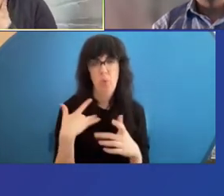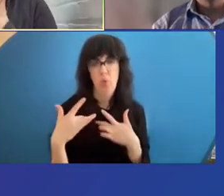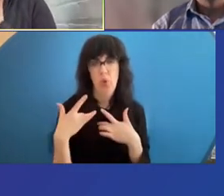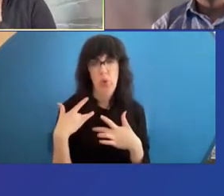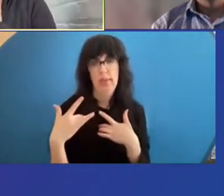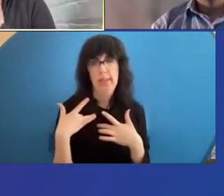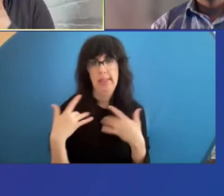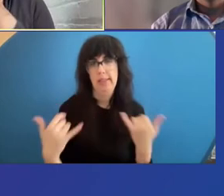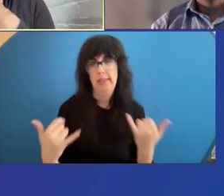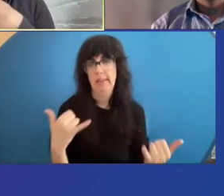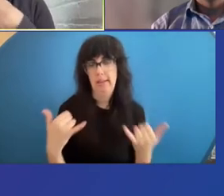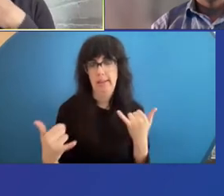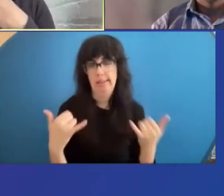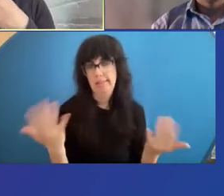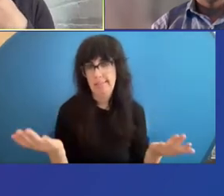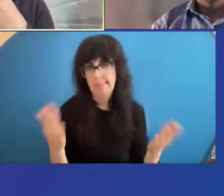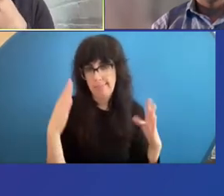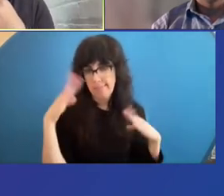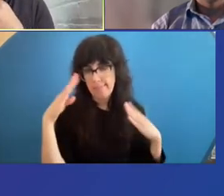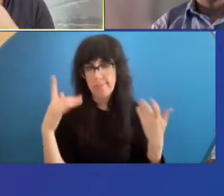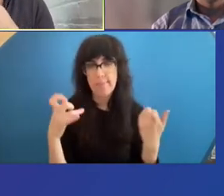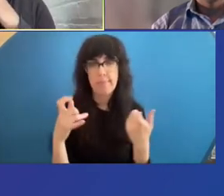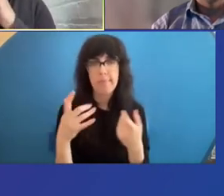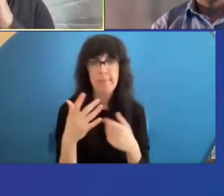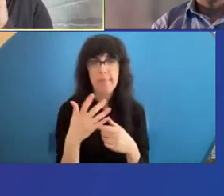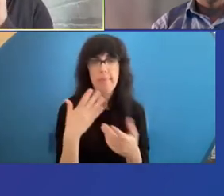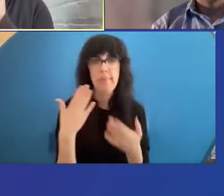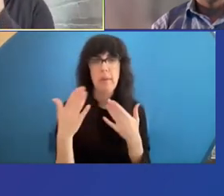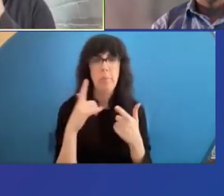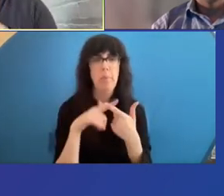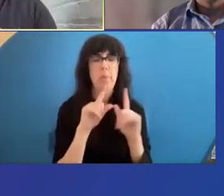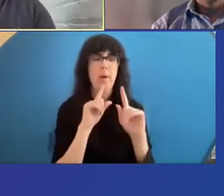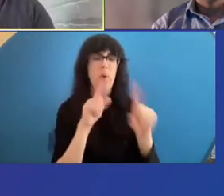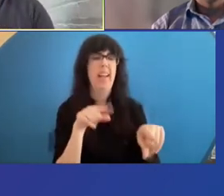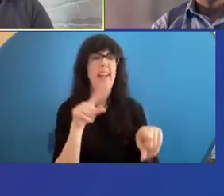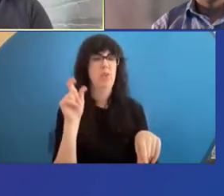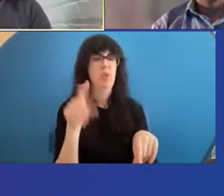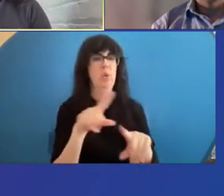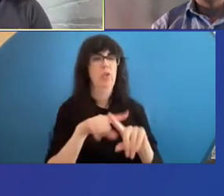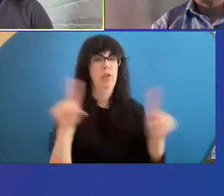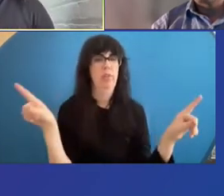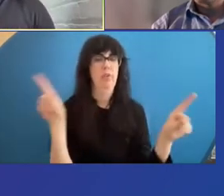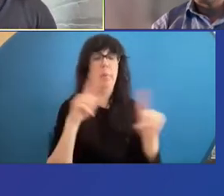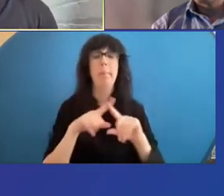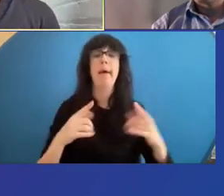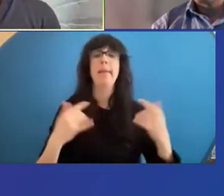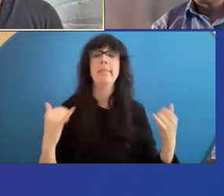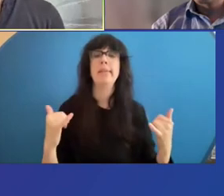I think I'm worried. Maybe perhaps I would have addressed this question differently, but today I am worried.